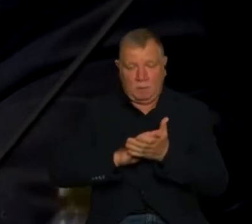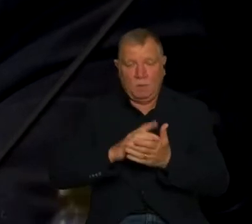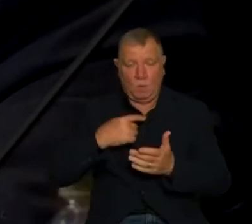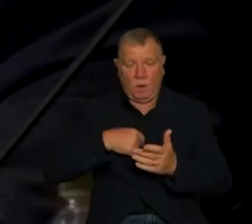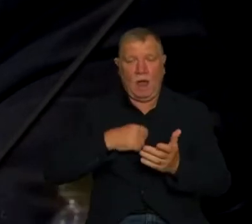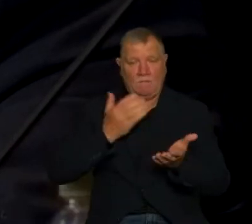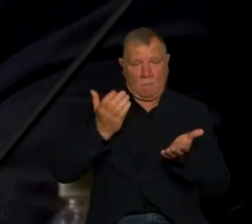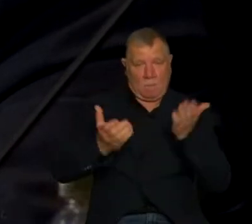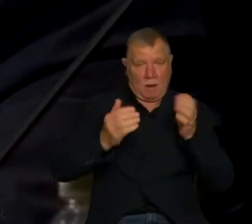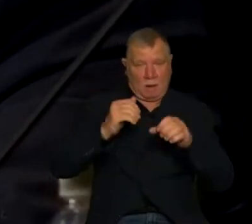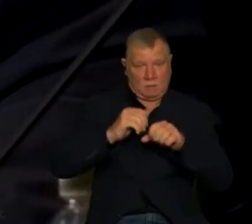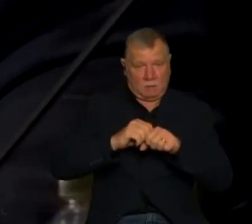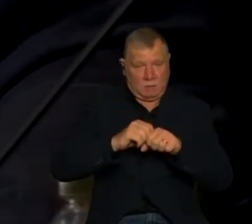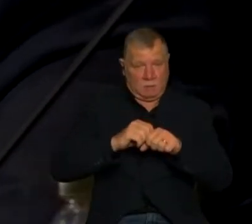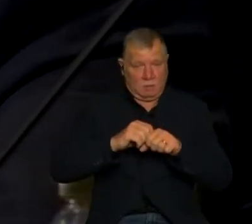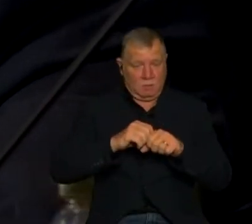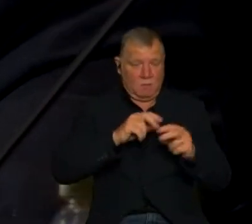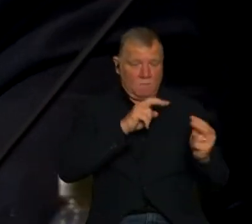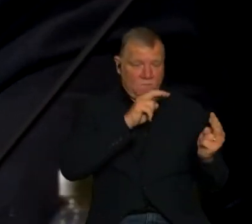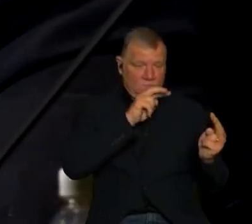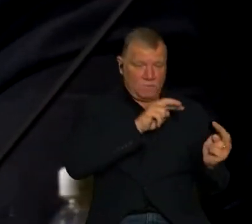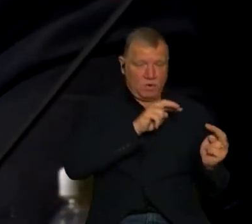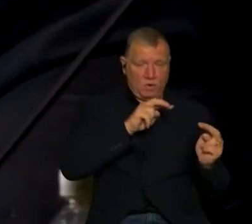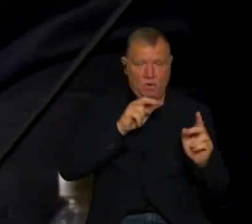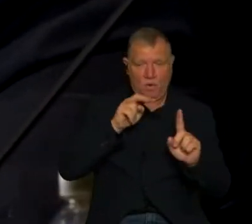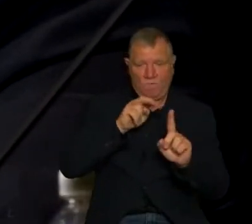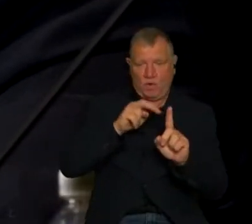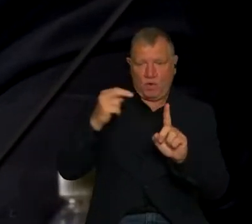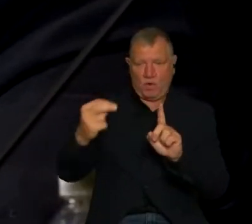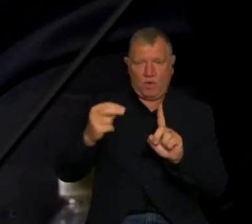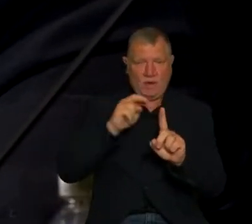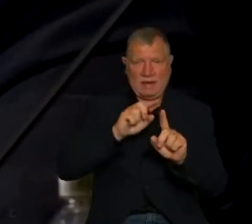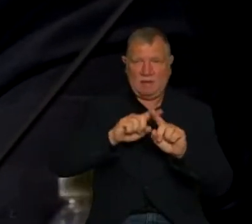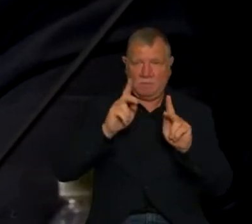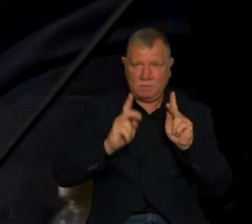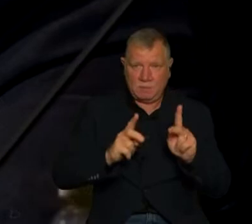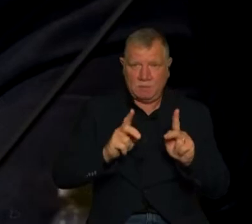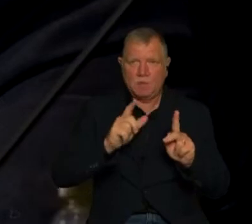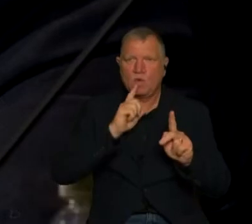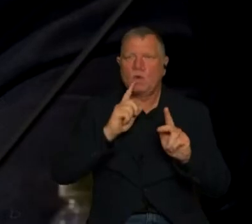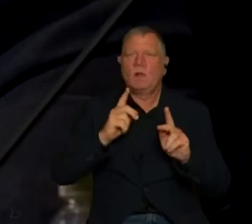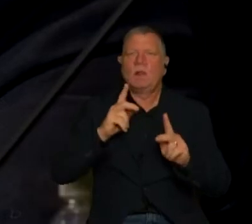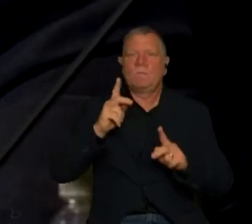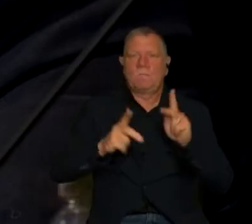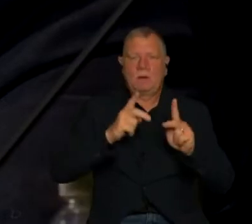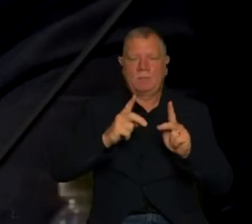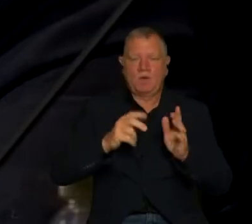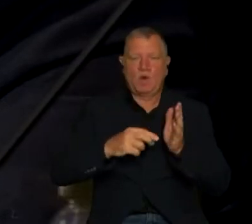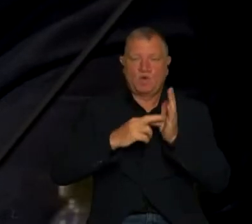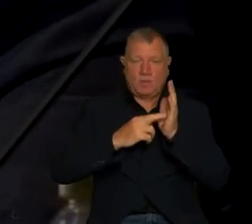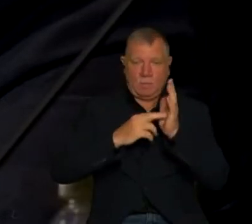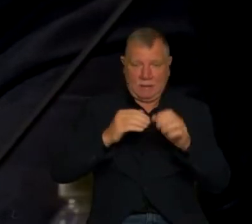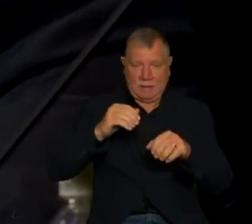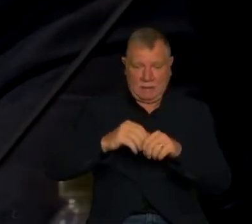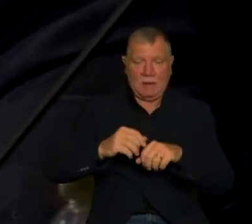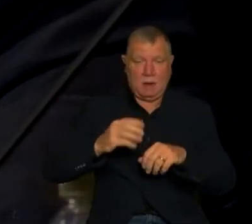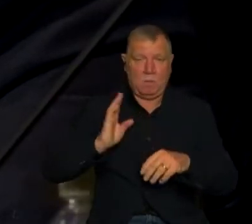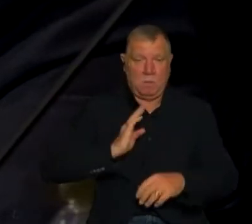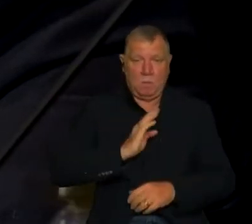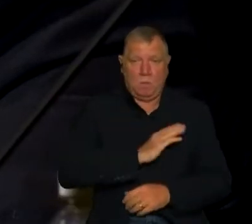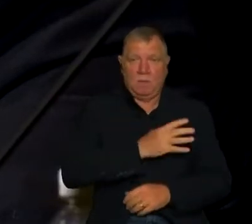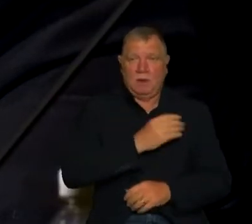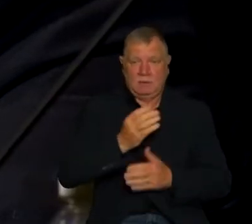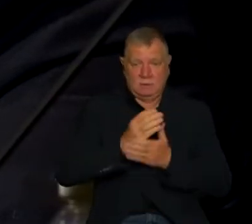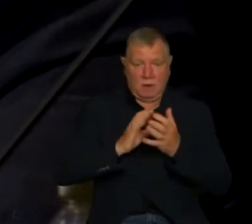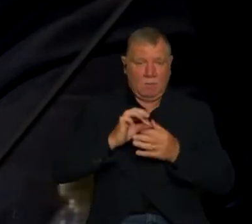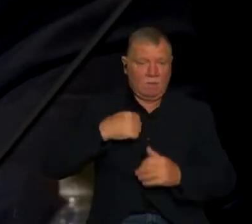have a balance in the board in terms of points of views, the view of the people, it's clearly represented in the board. And there's some